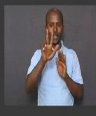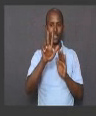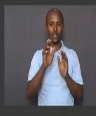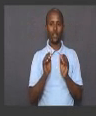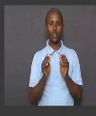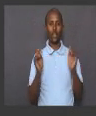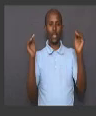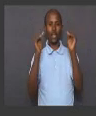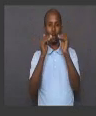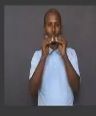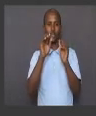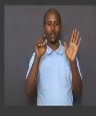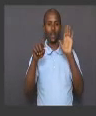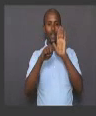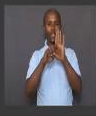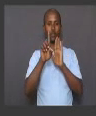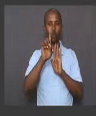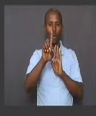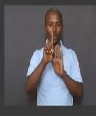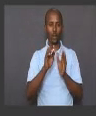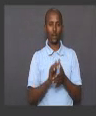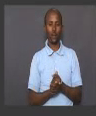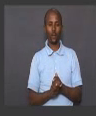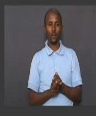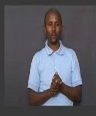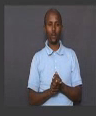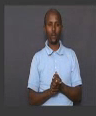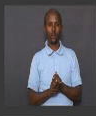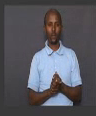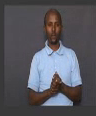2.3 equals negative 1.